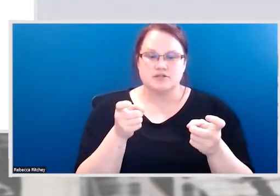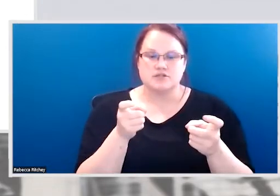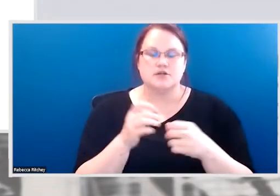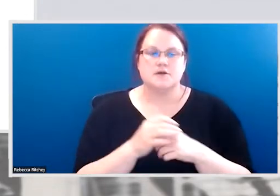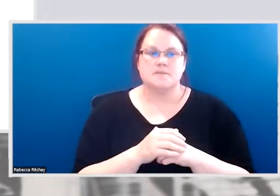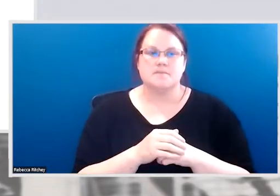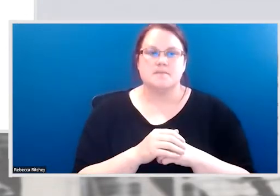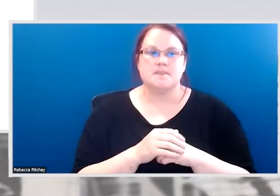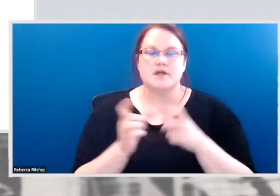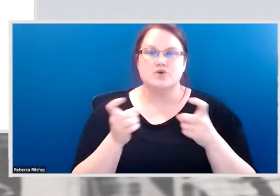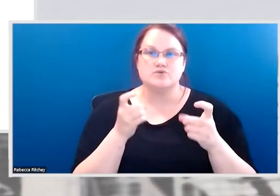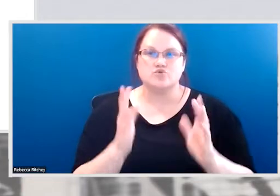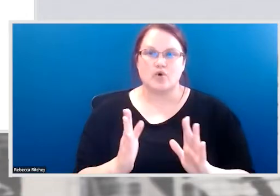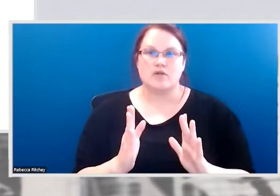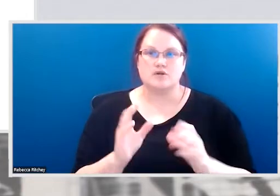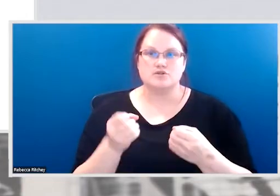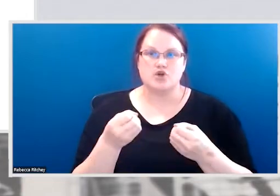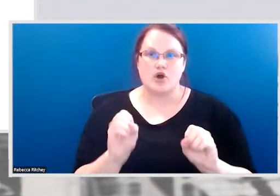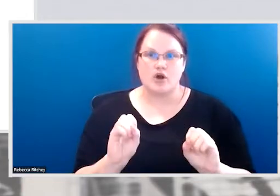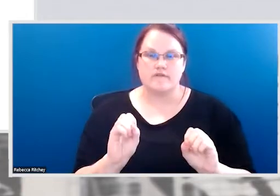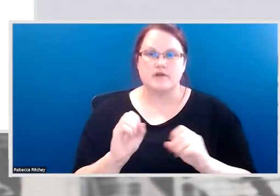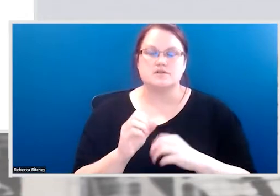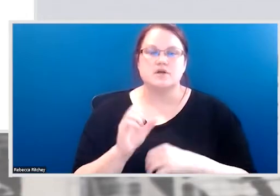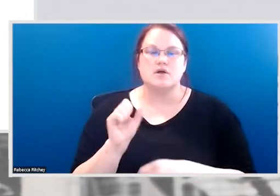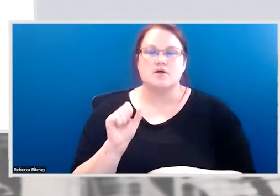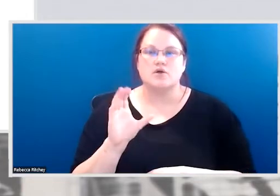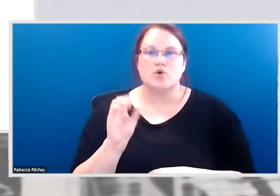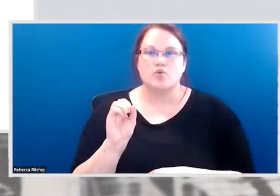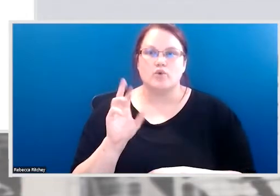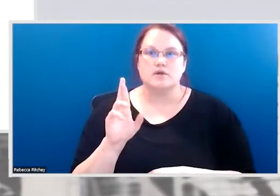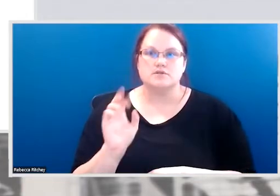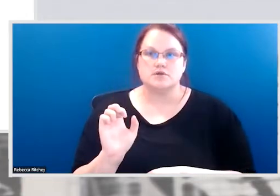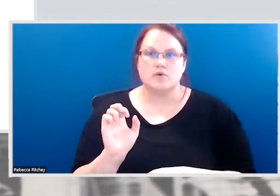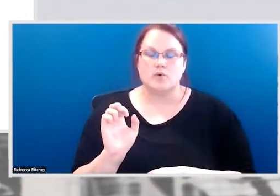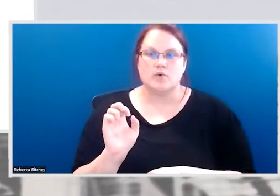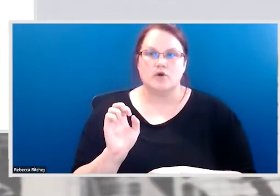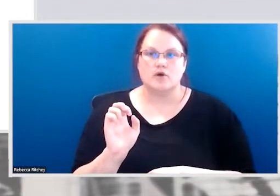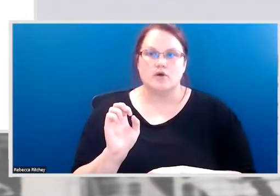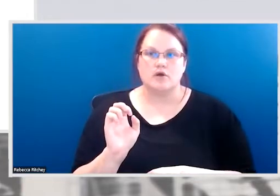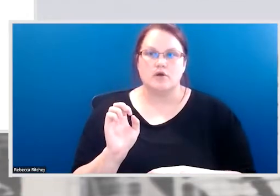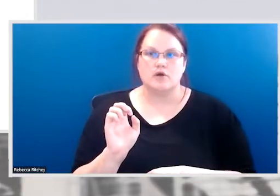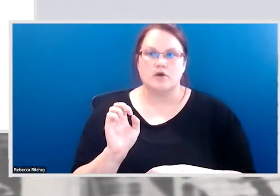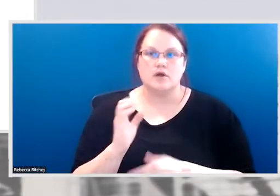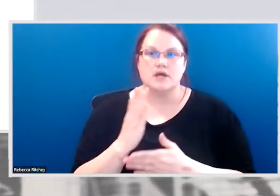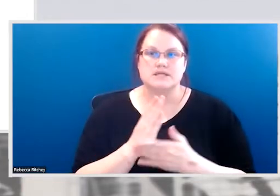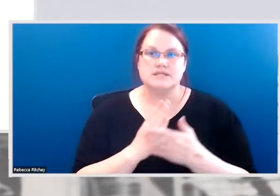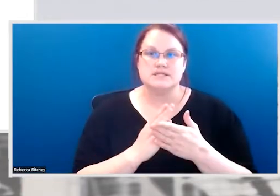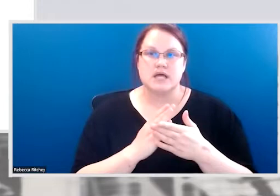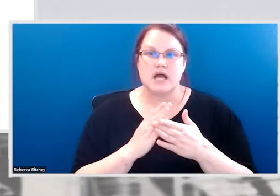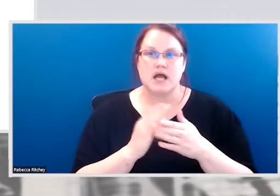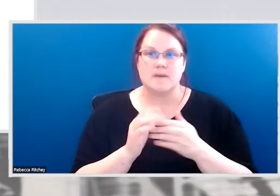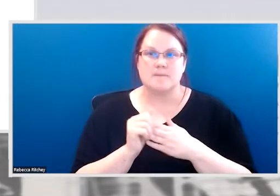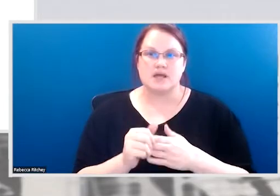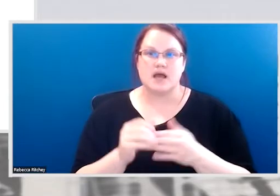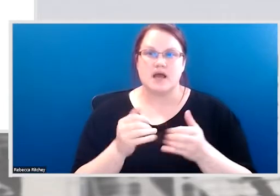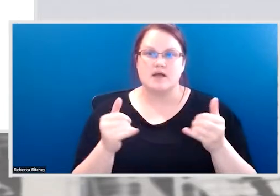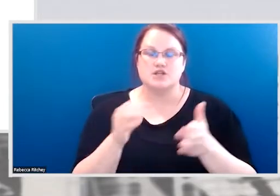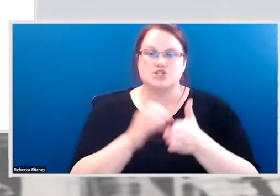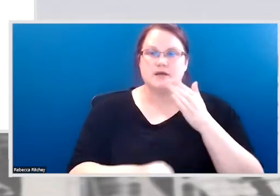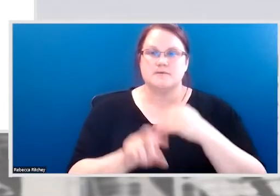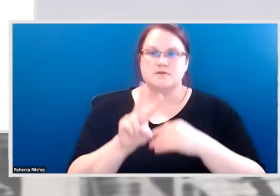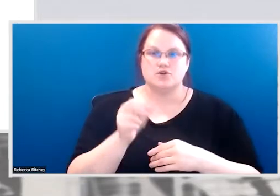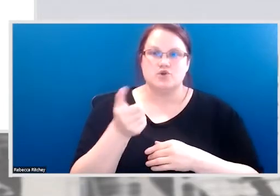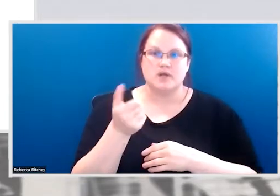the Controller's Office. We actually score according to some guidelines in Chapter 218 of City